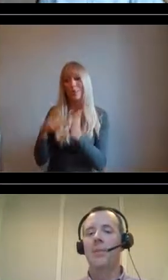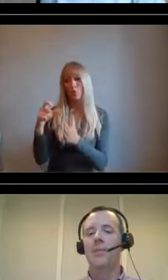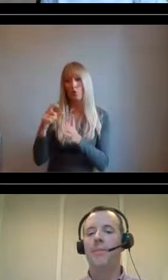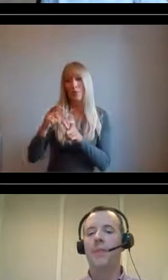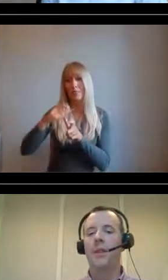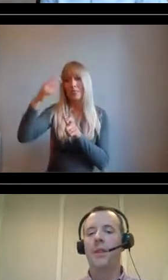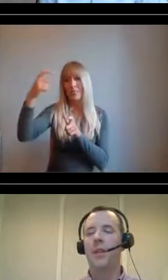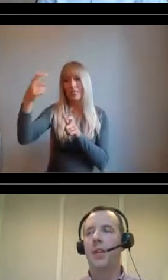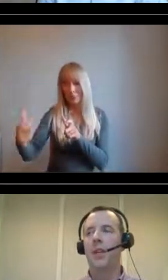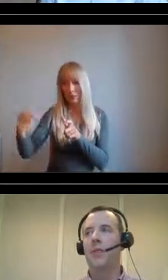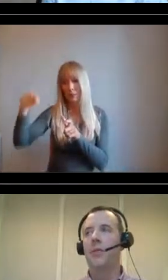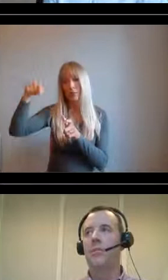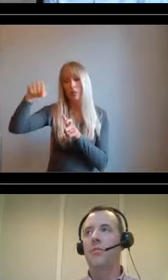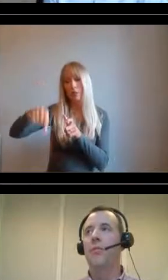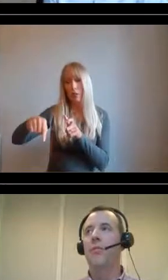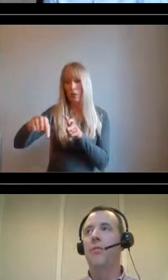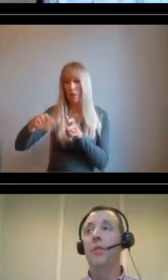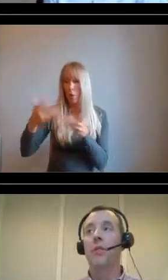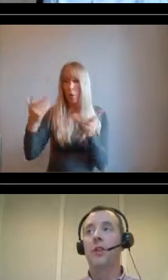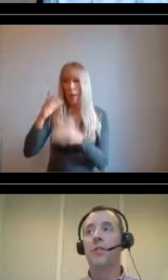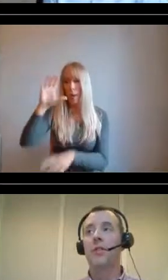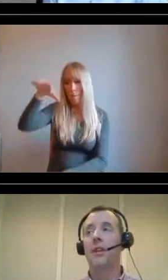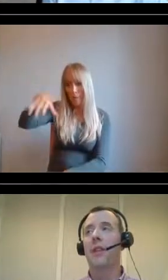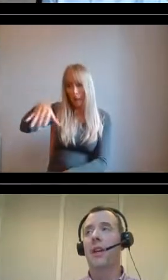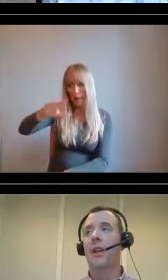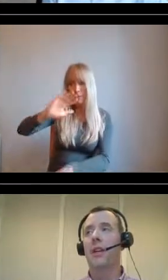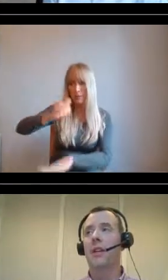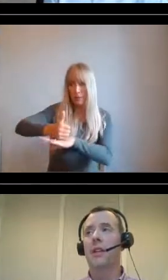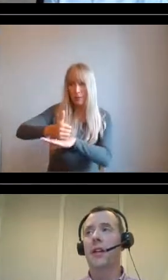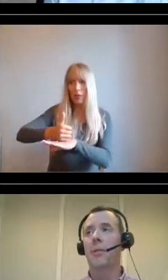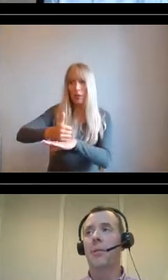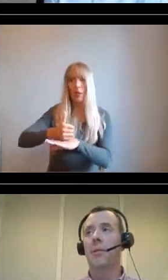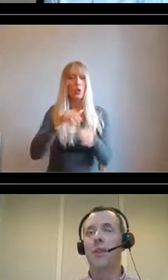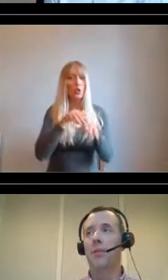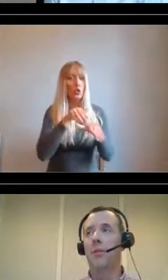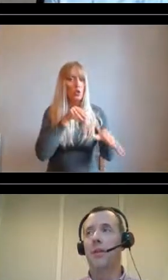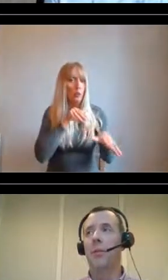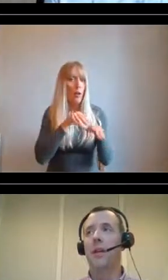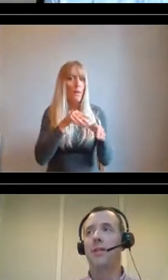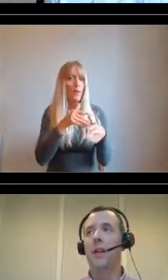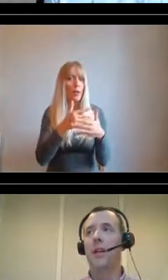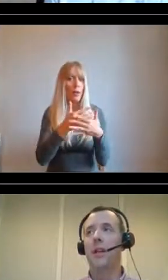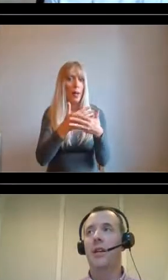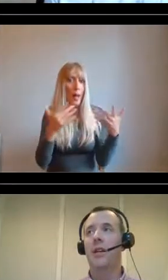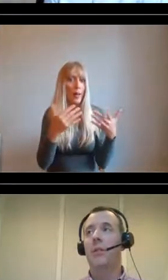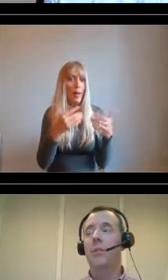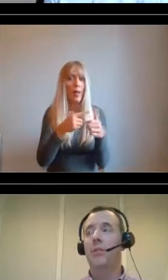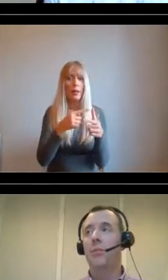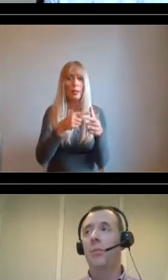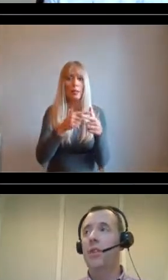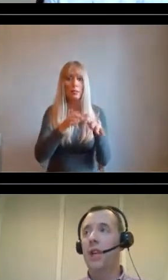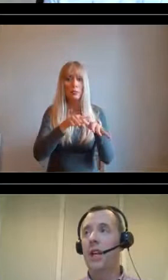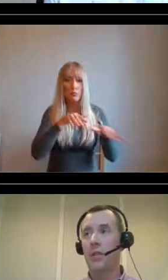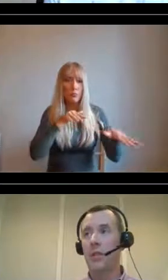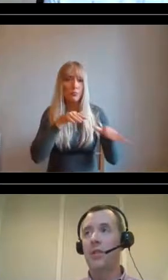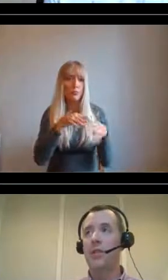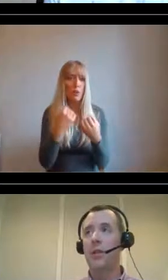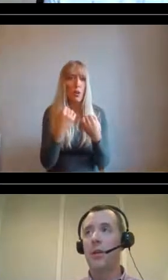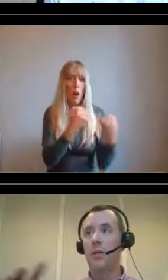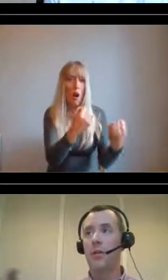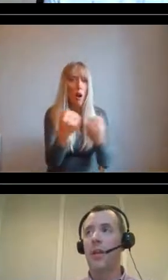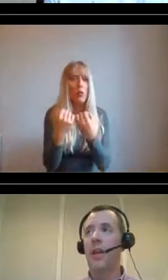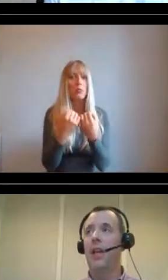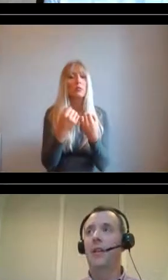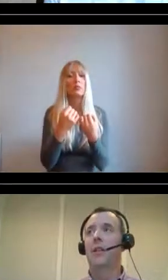and the forecast traffic figures that we're expecting, together